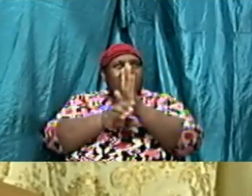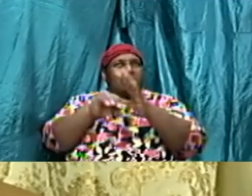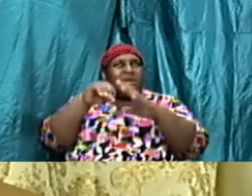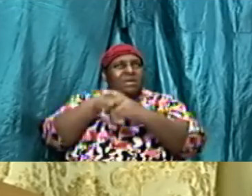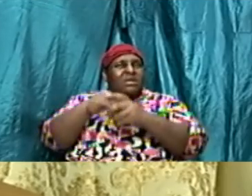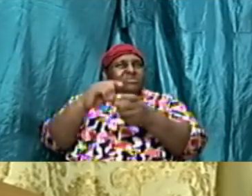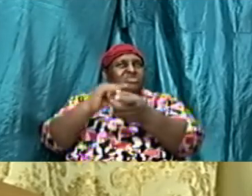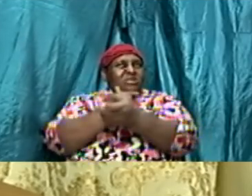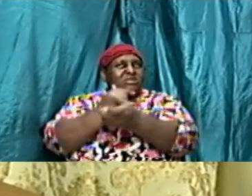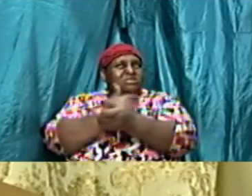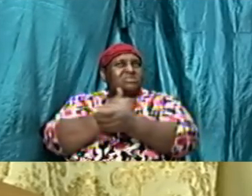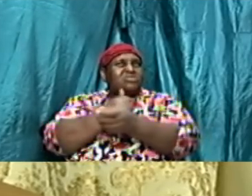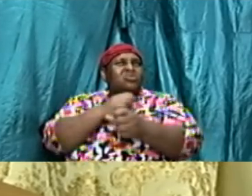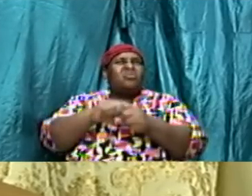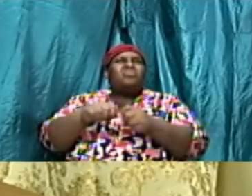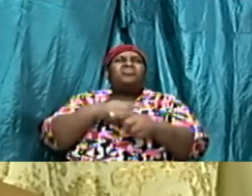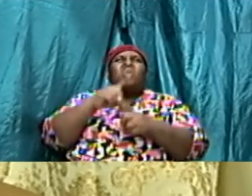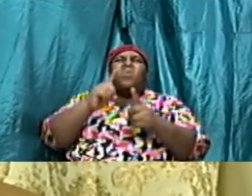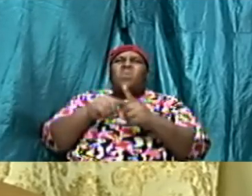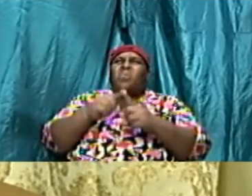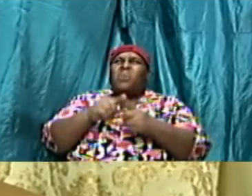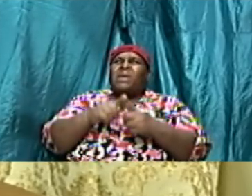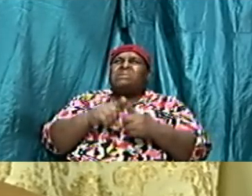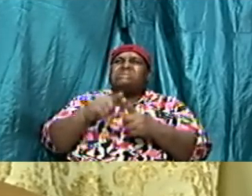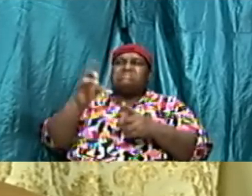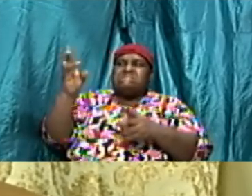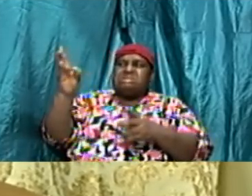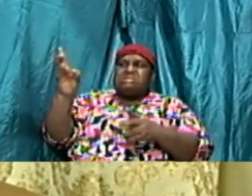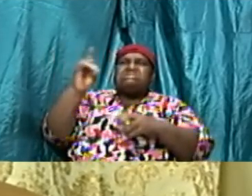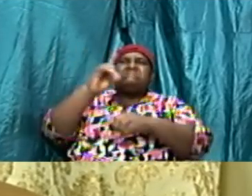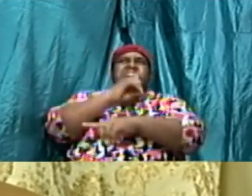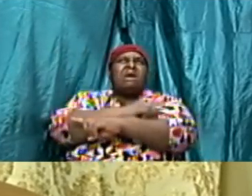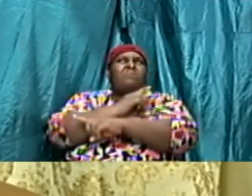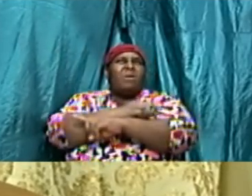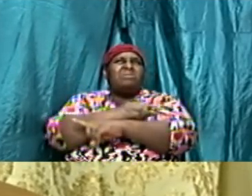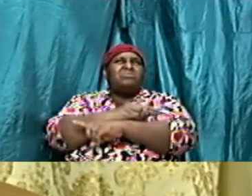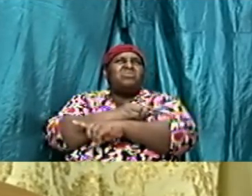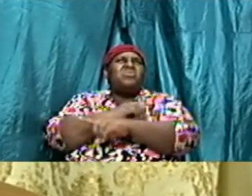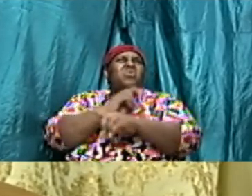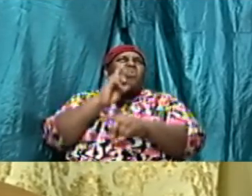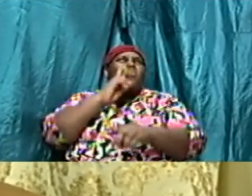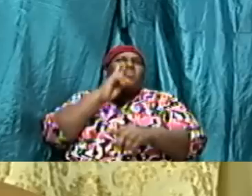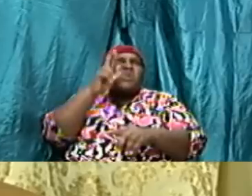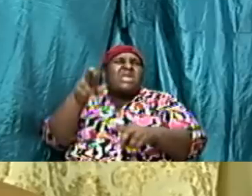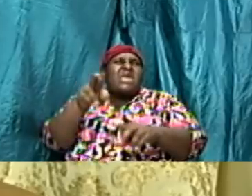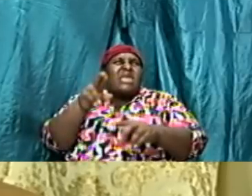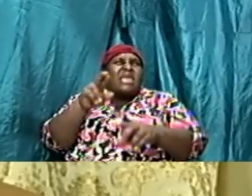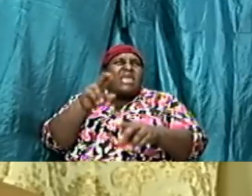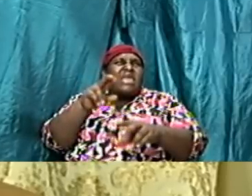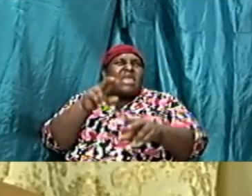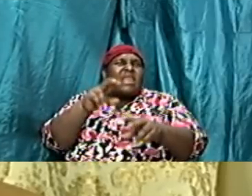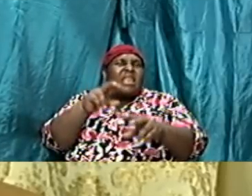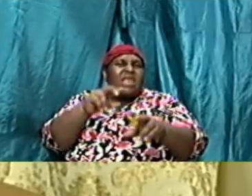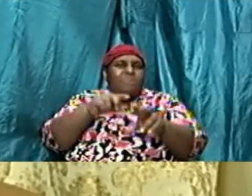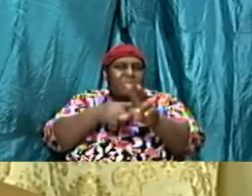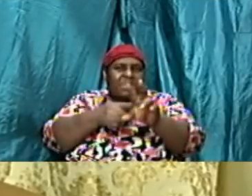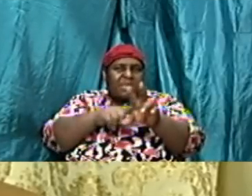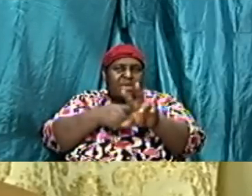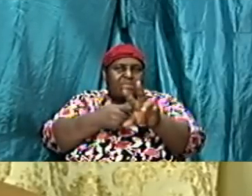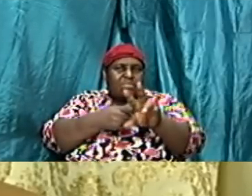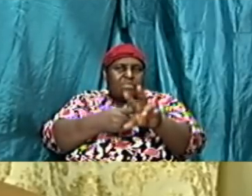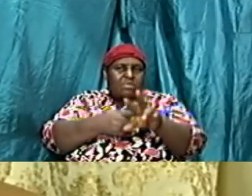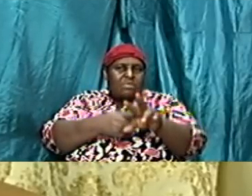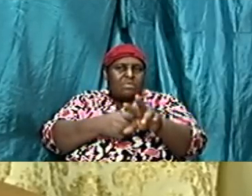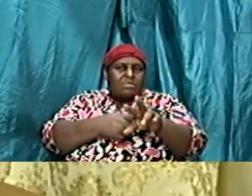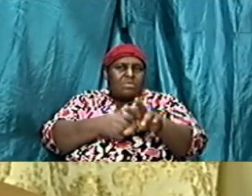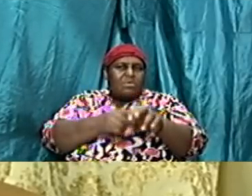actually begin? When did it start? And another good question to ask is, why did God say, remember, in